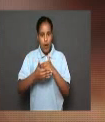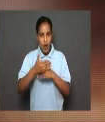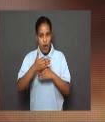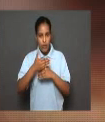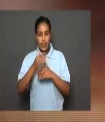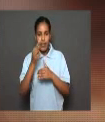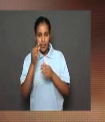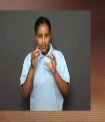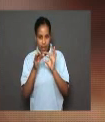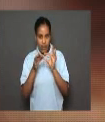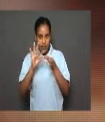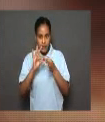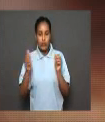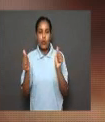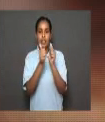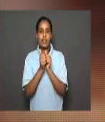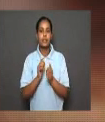tightly together.